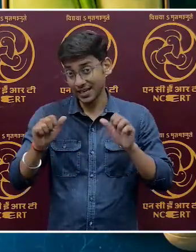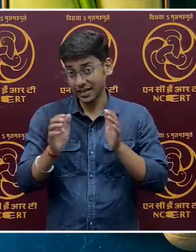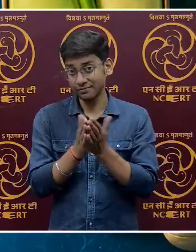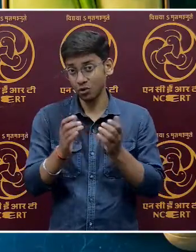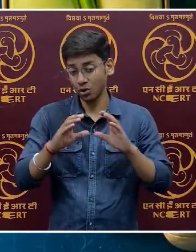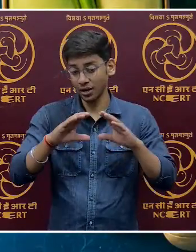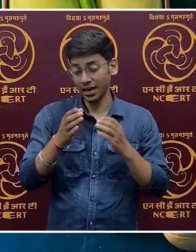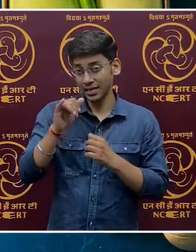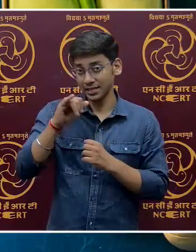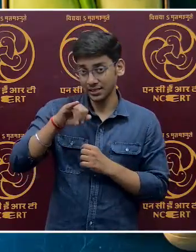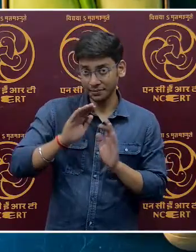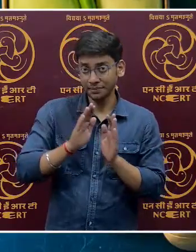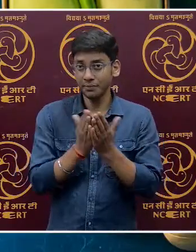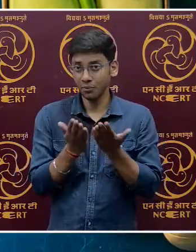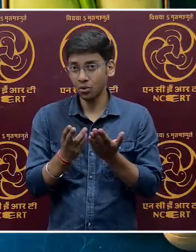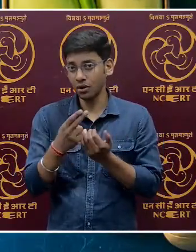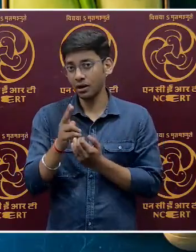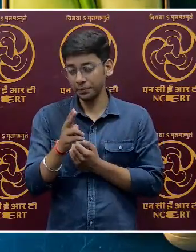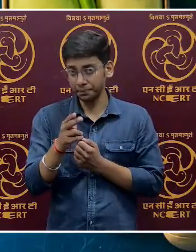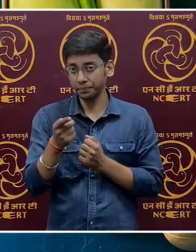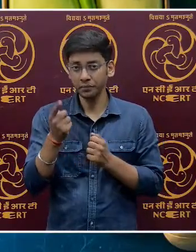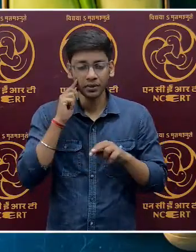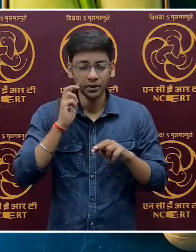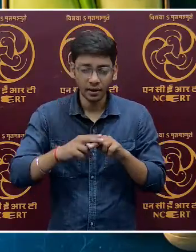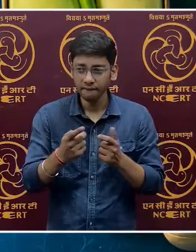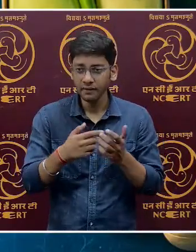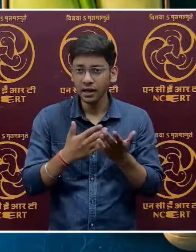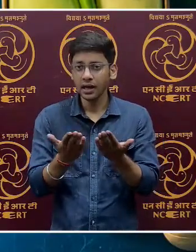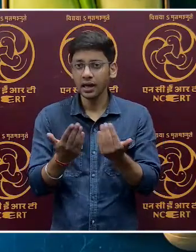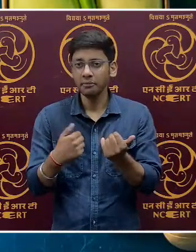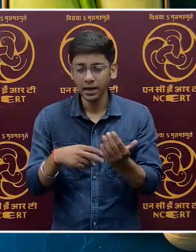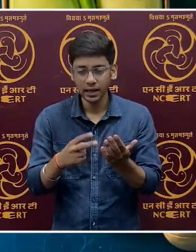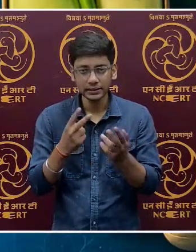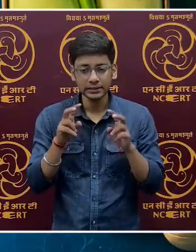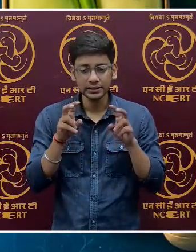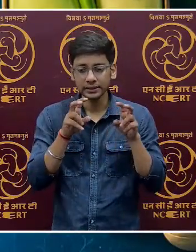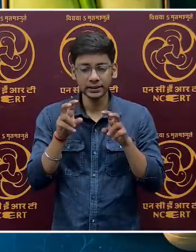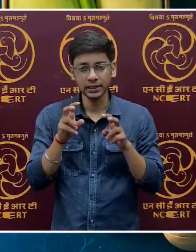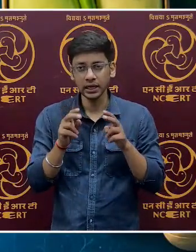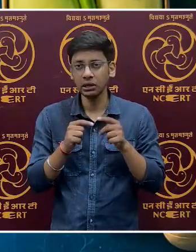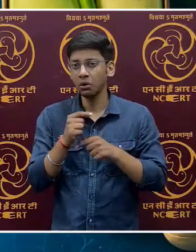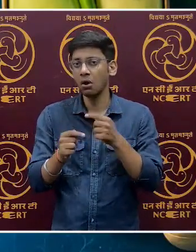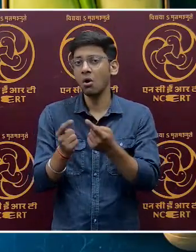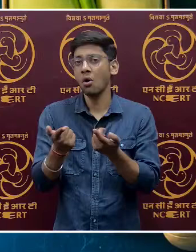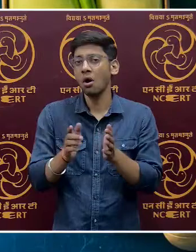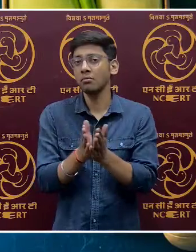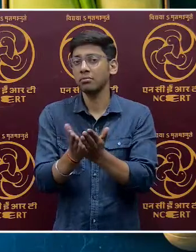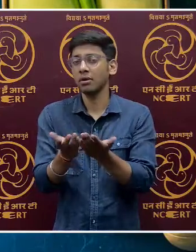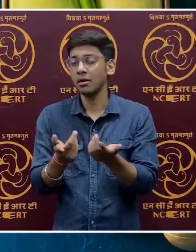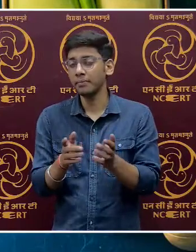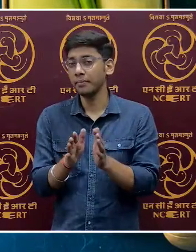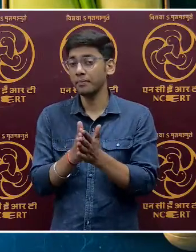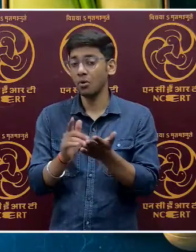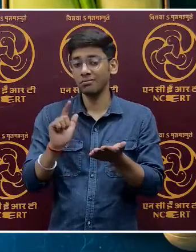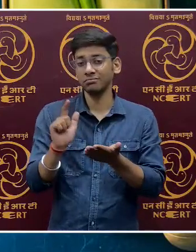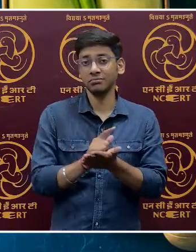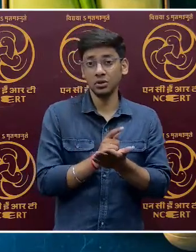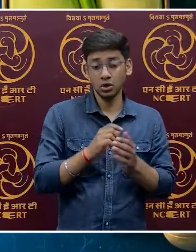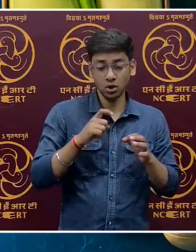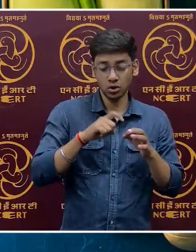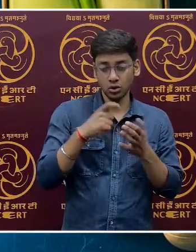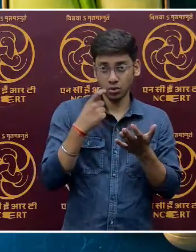6 textbook, and in that if we can able to observe, in each and every chapter we are having a QR